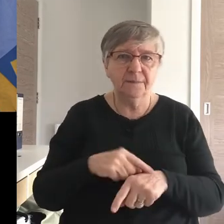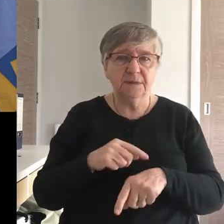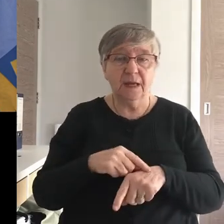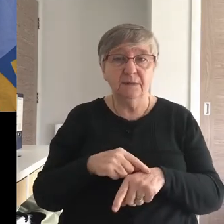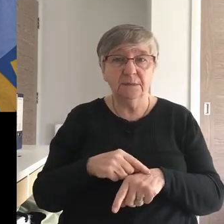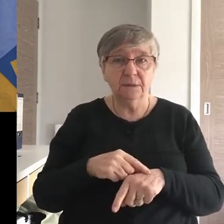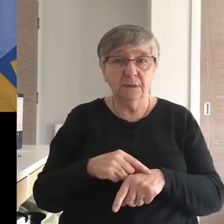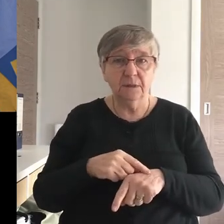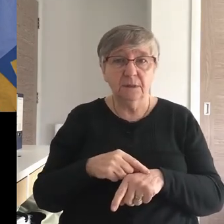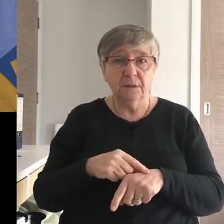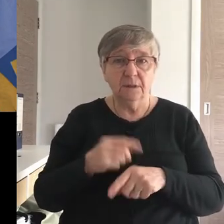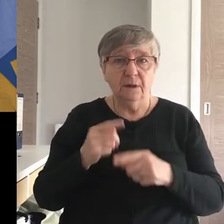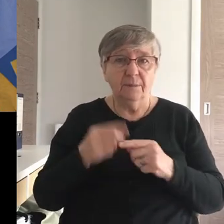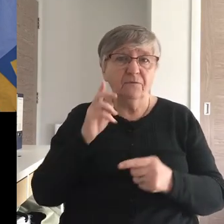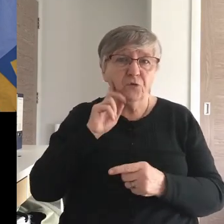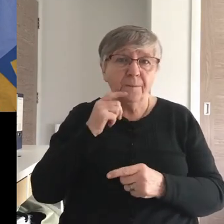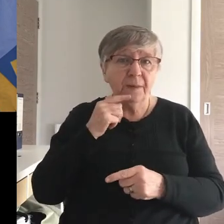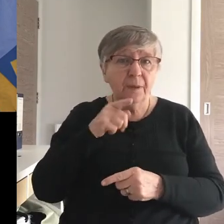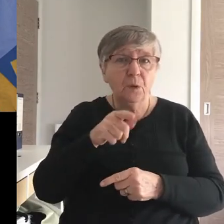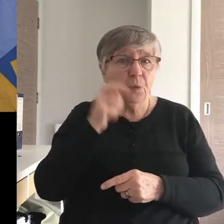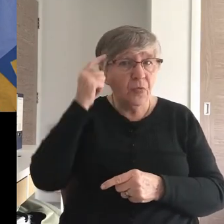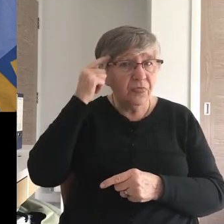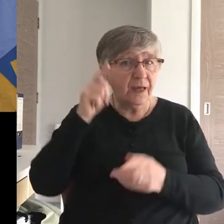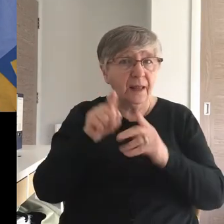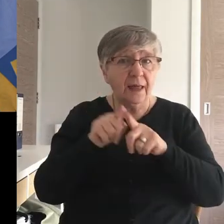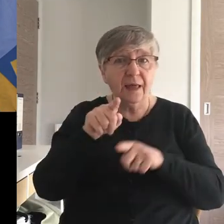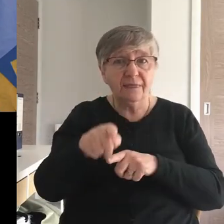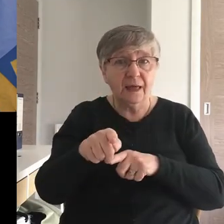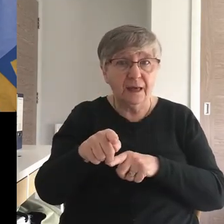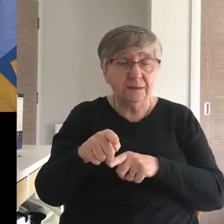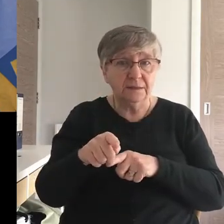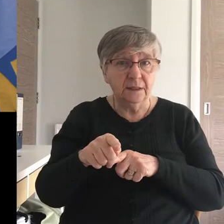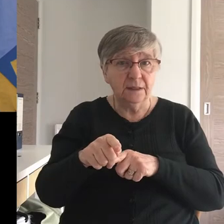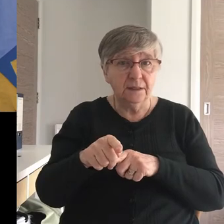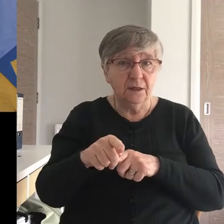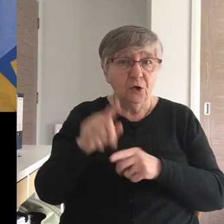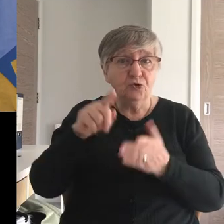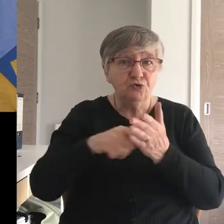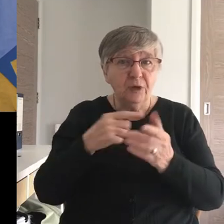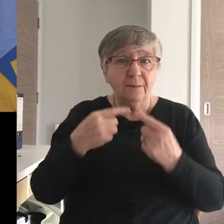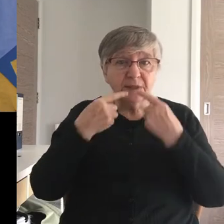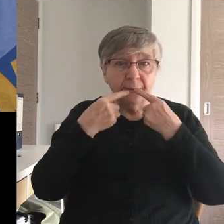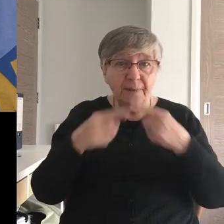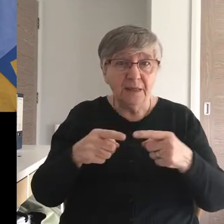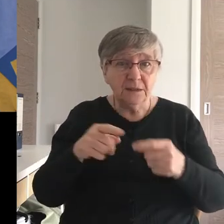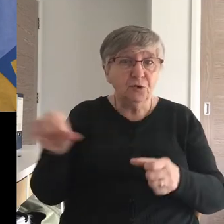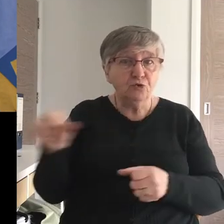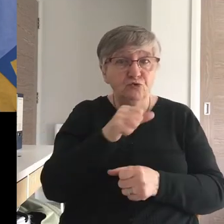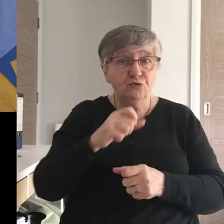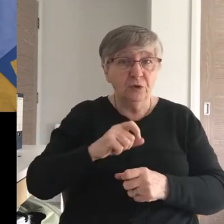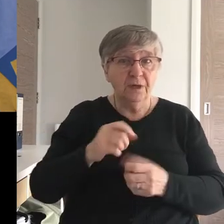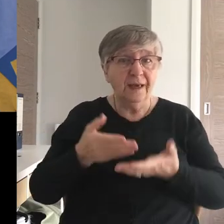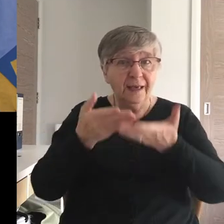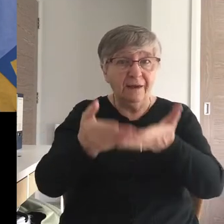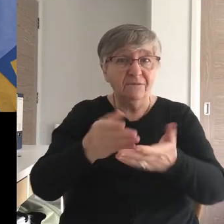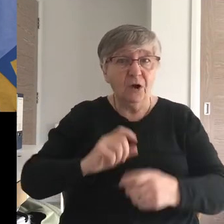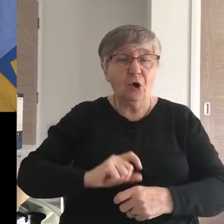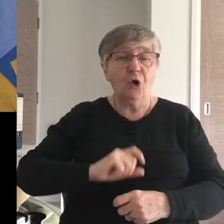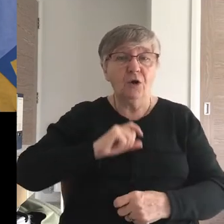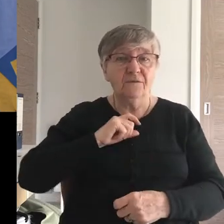But to those who think like that, James' message should actually be the opposite. That James' message should be